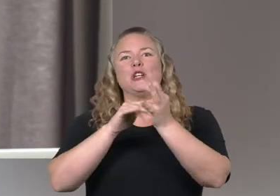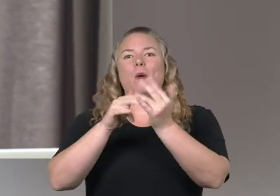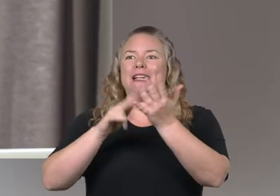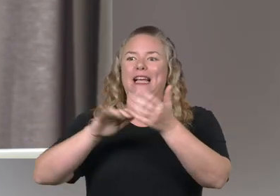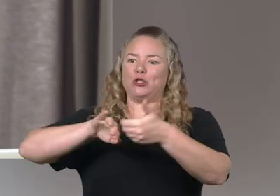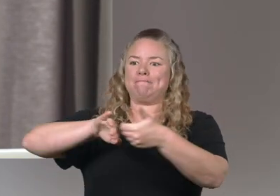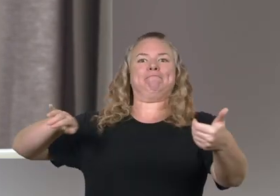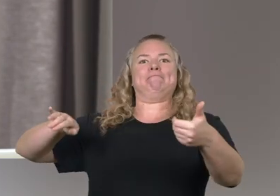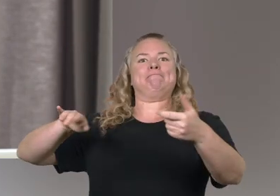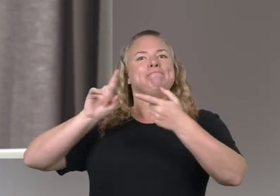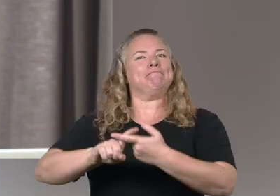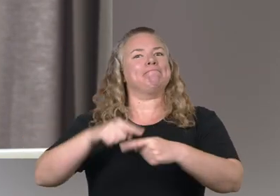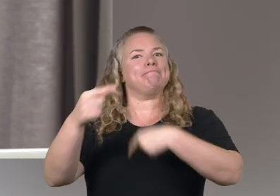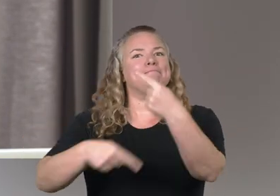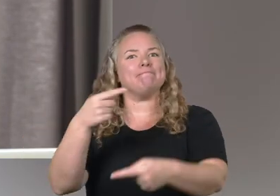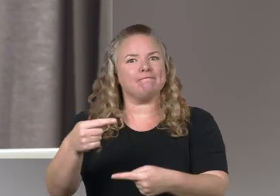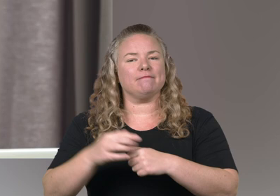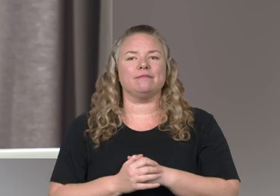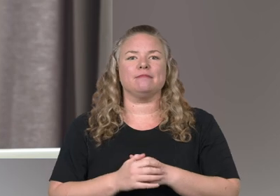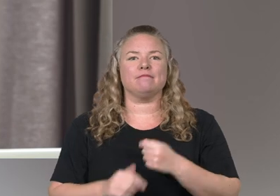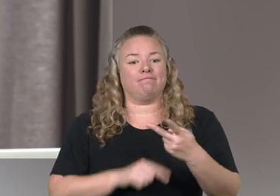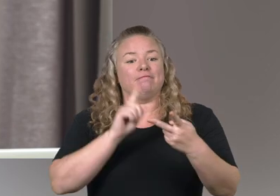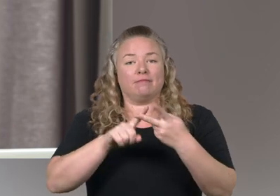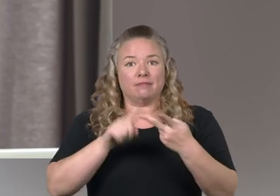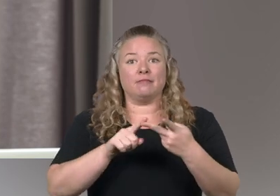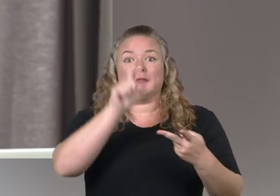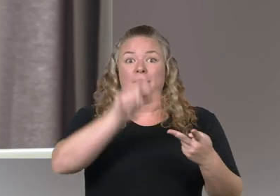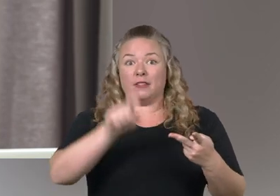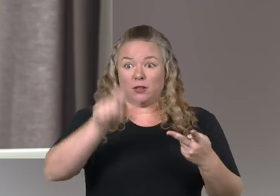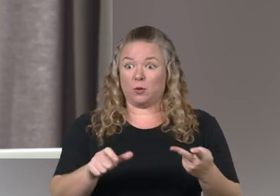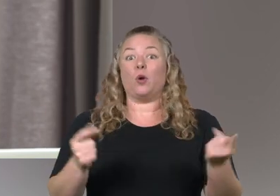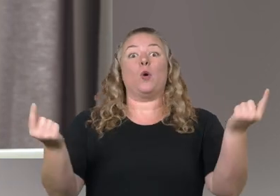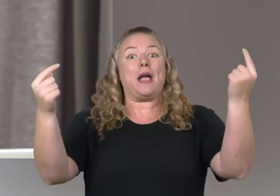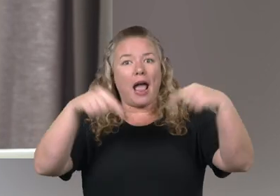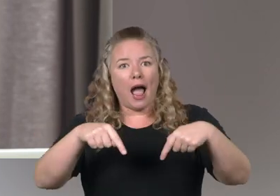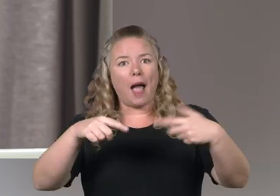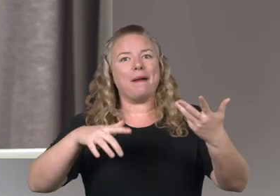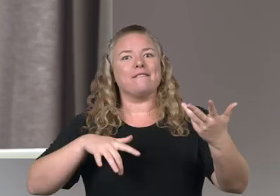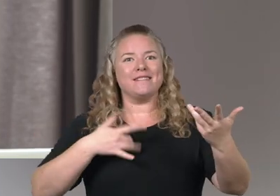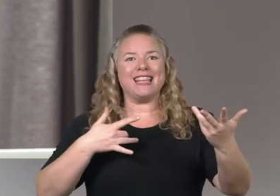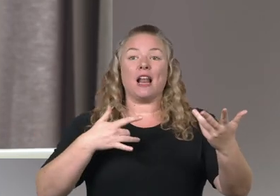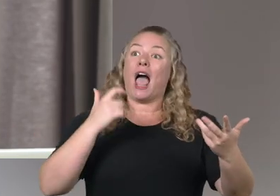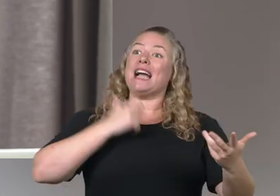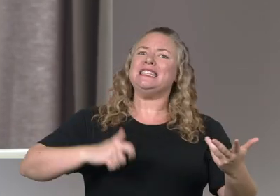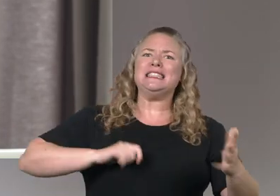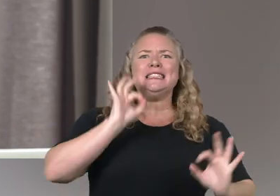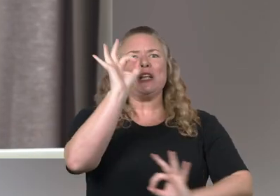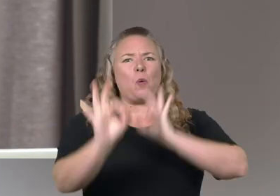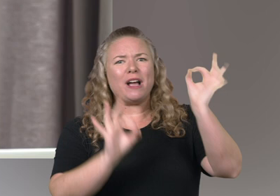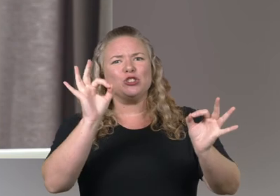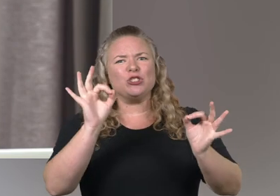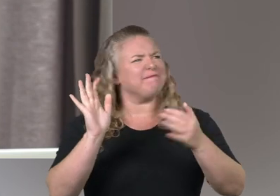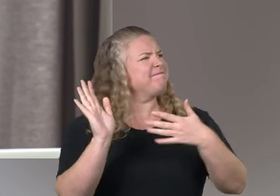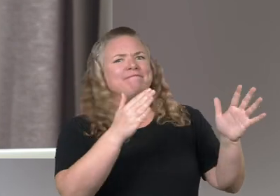kind of ghettoization. We also discovered from our participants that they were less interested in questions of